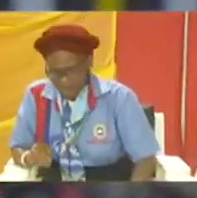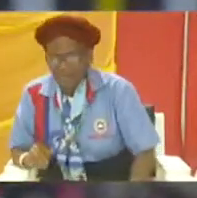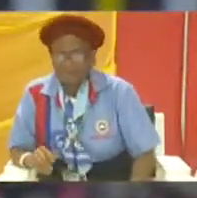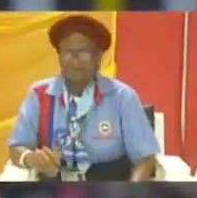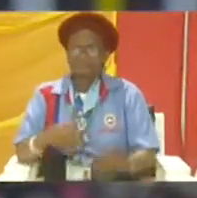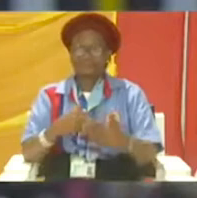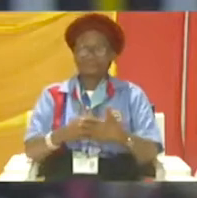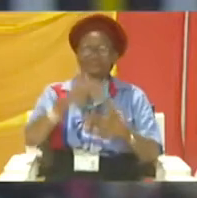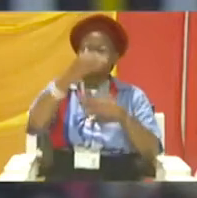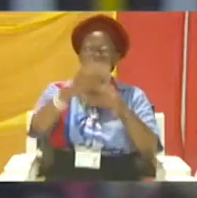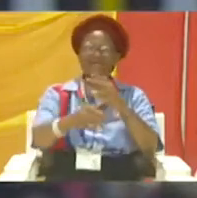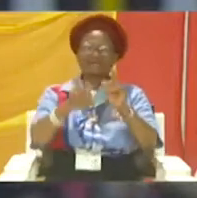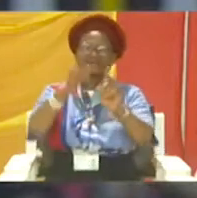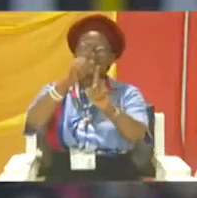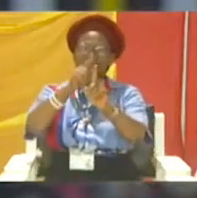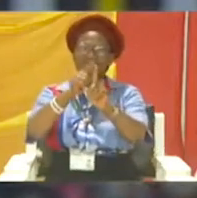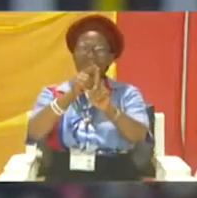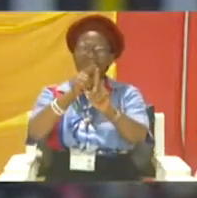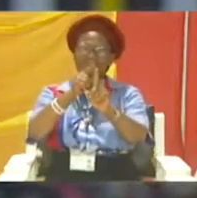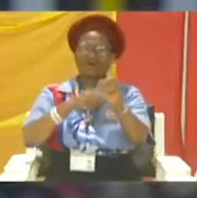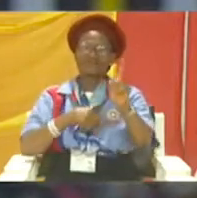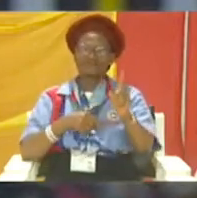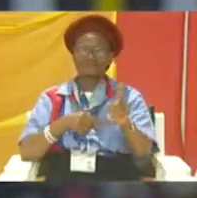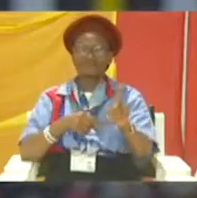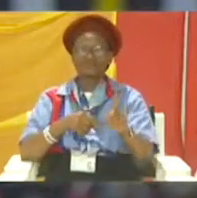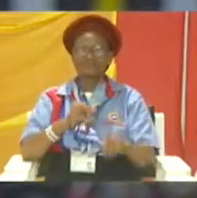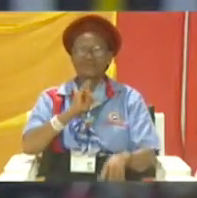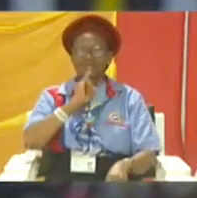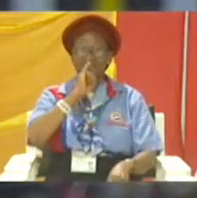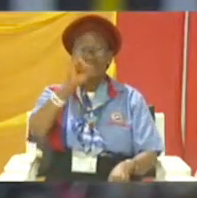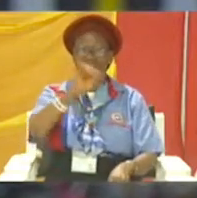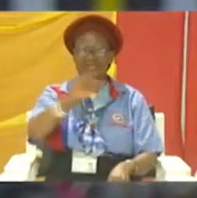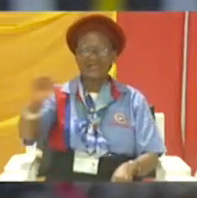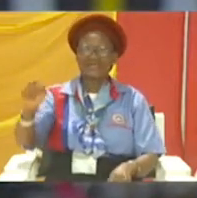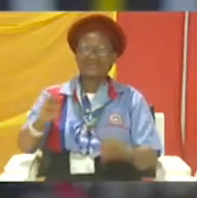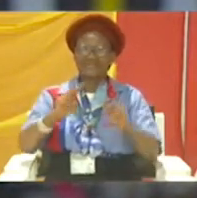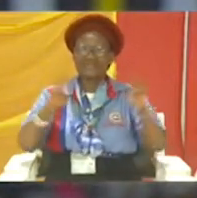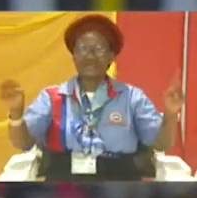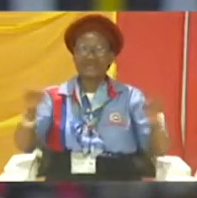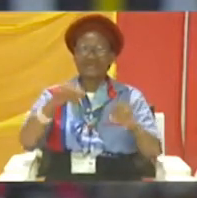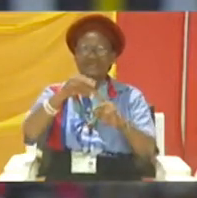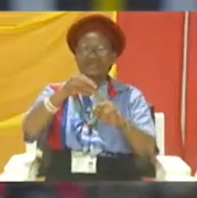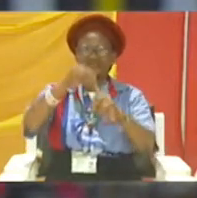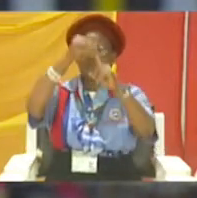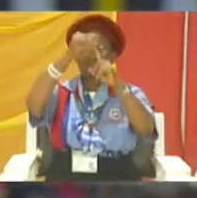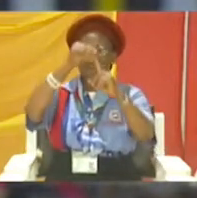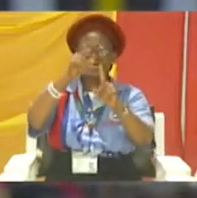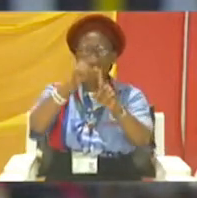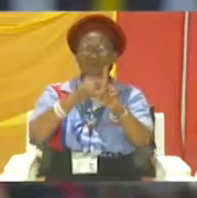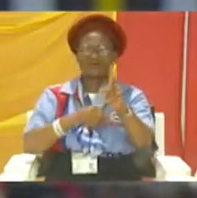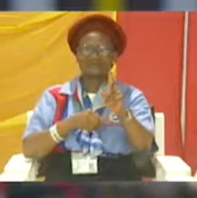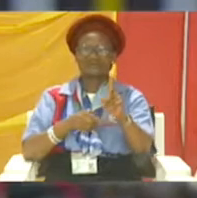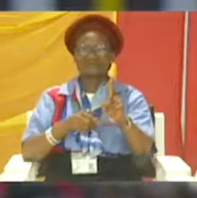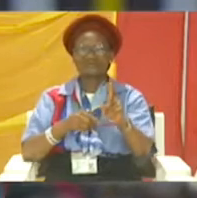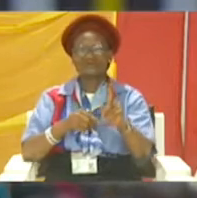Next month is a very special month.